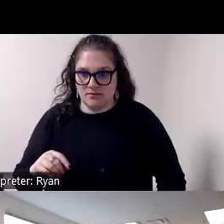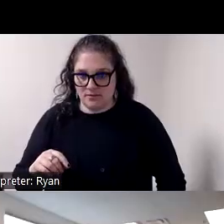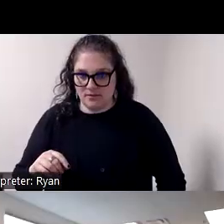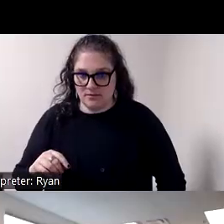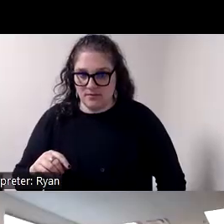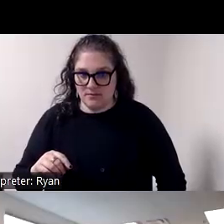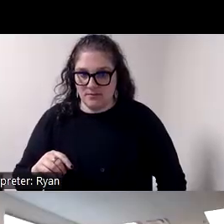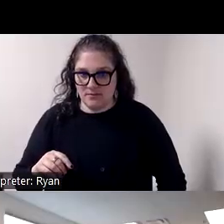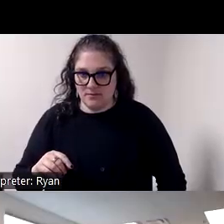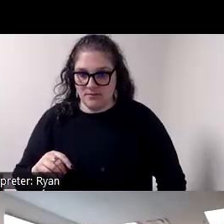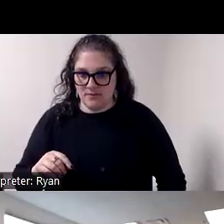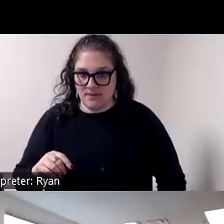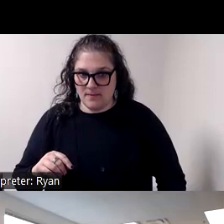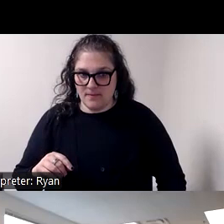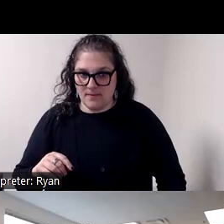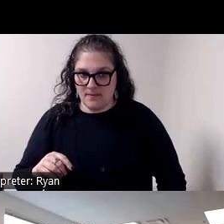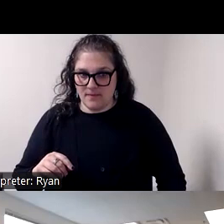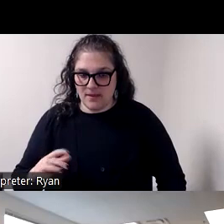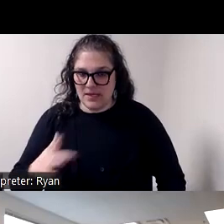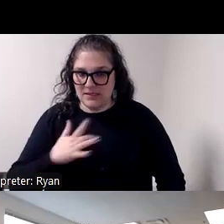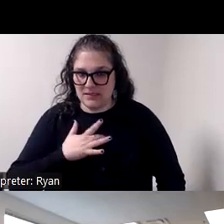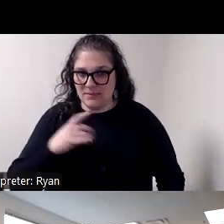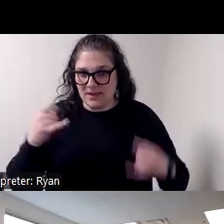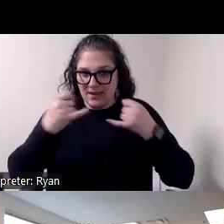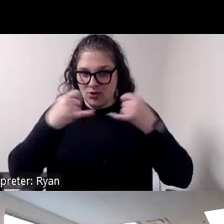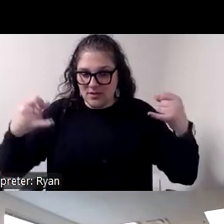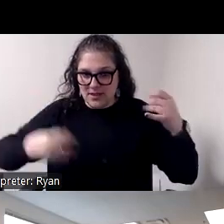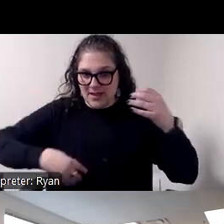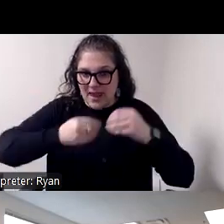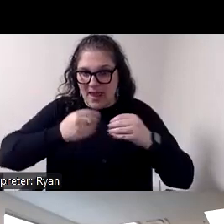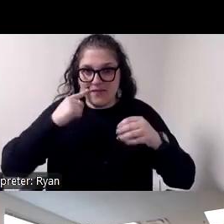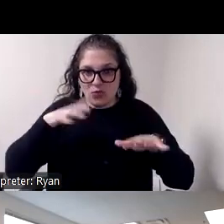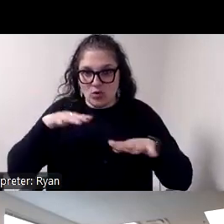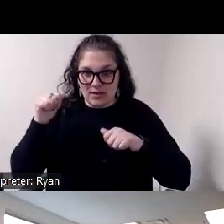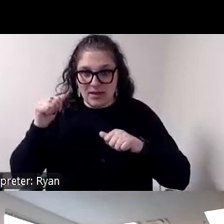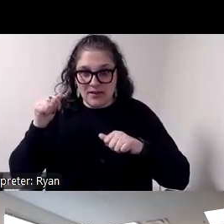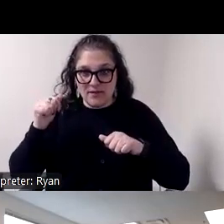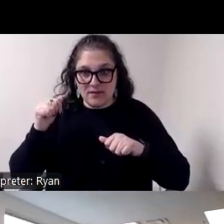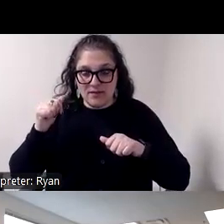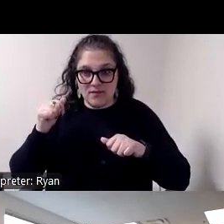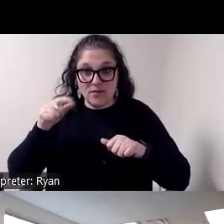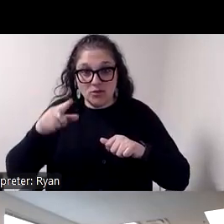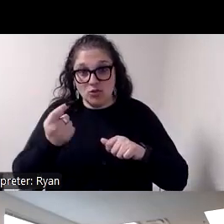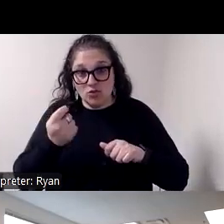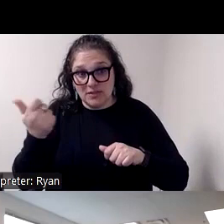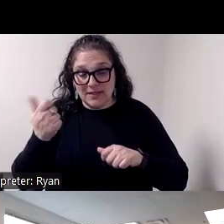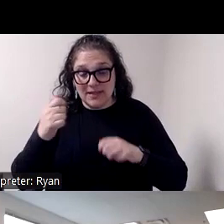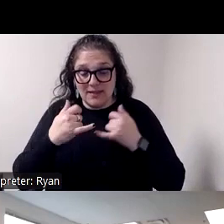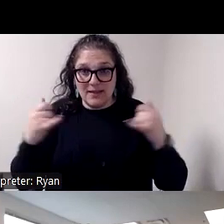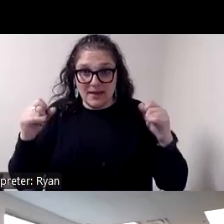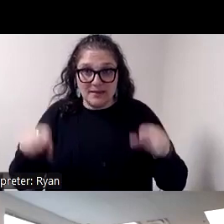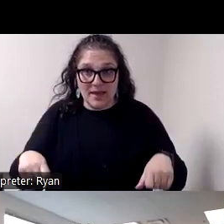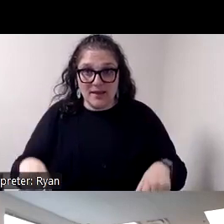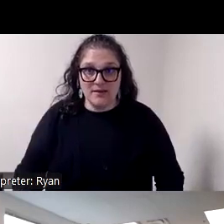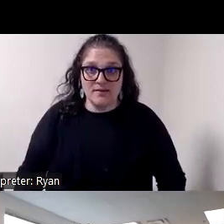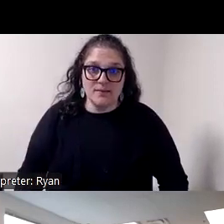Typically there's a line for leave that's already put in there, but if they don't take leave, have you shown them how to delete the line?